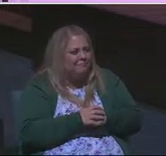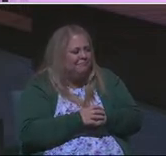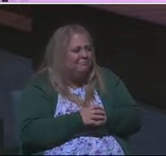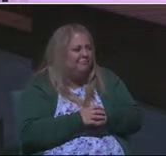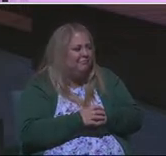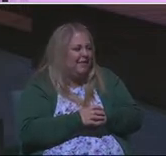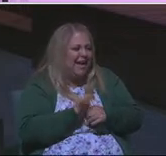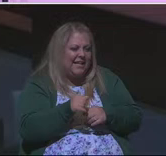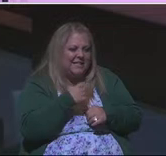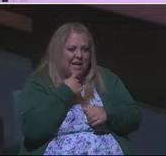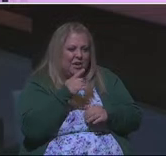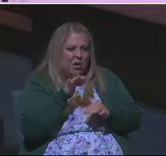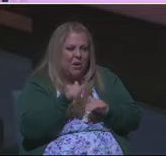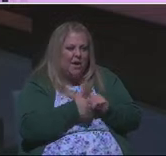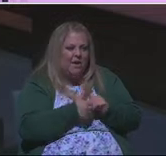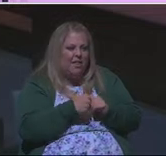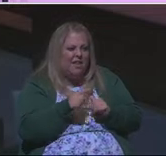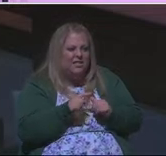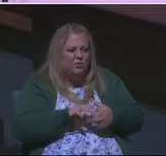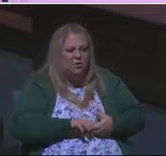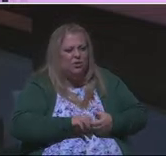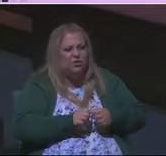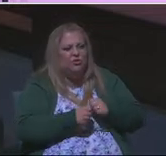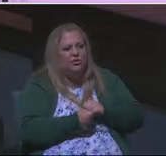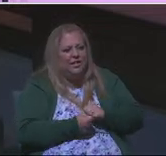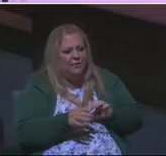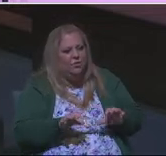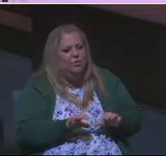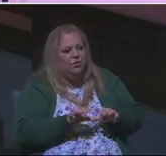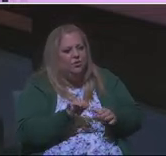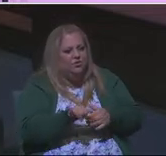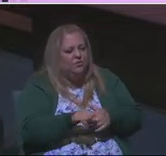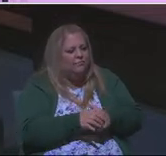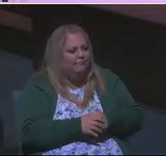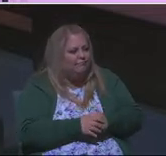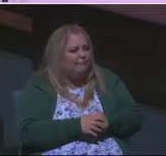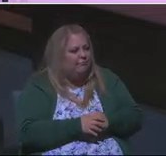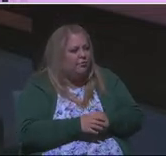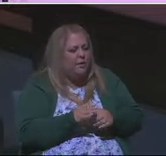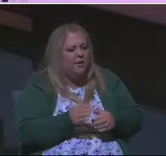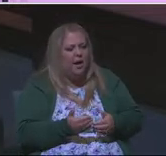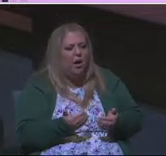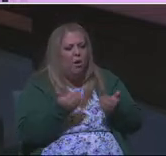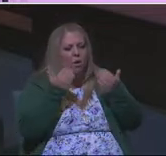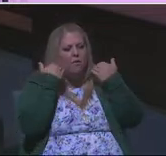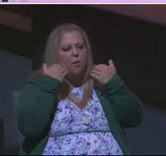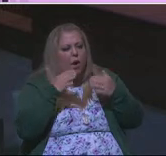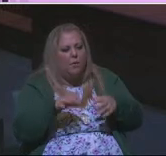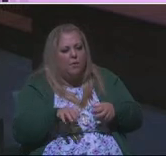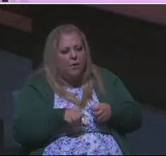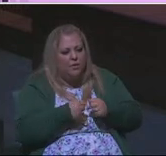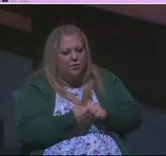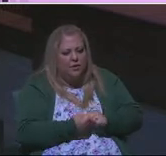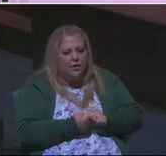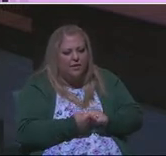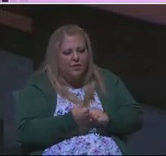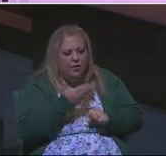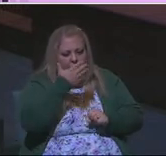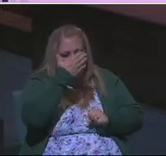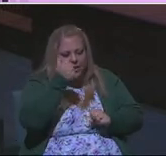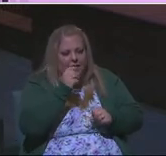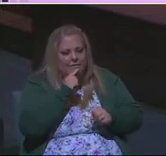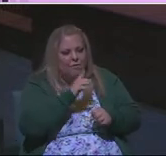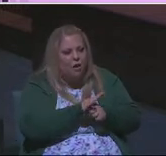I can tell you how. That's what grief does to you. When you get overcome with grief, you forget the promises that you've held